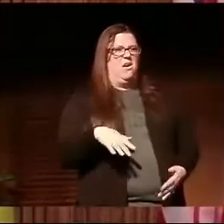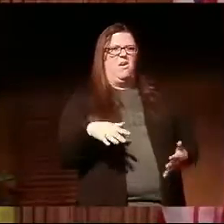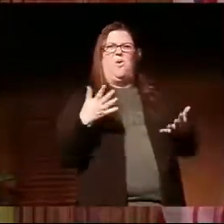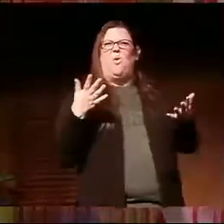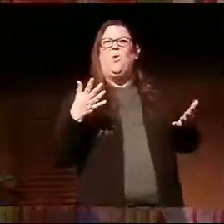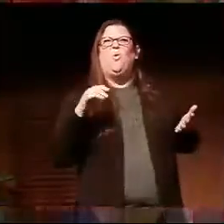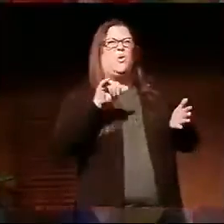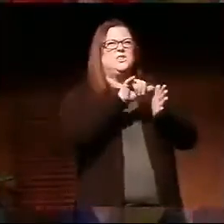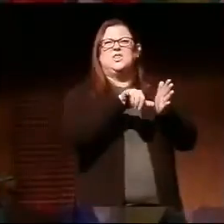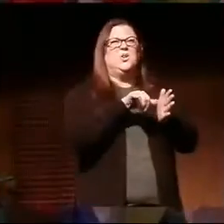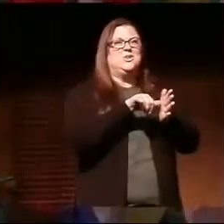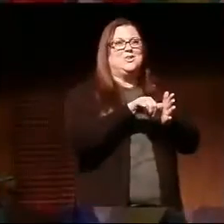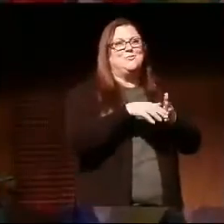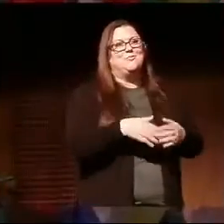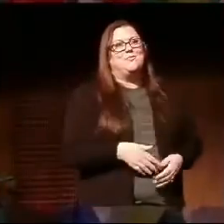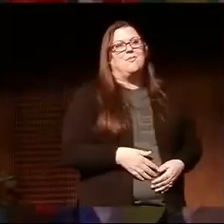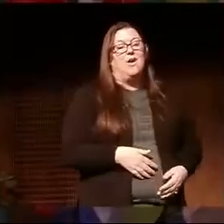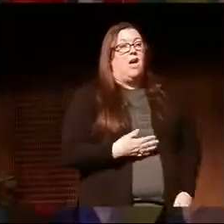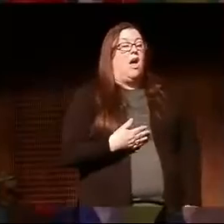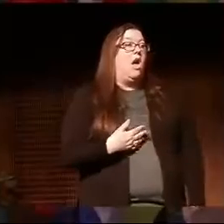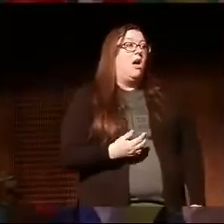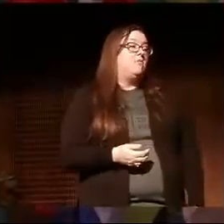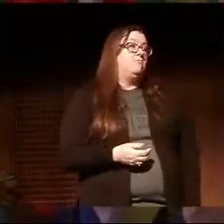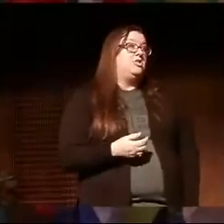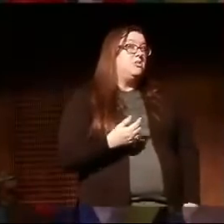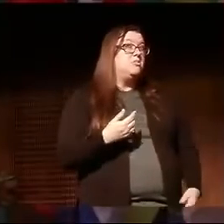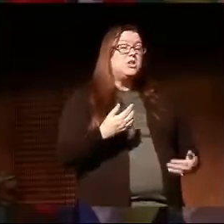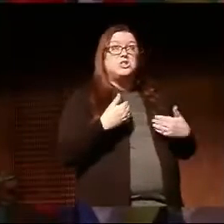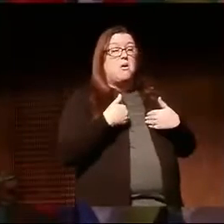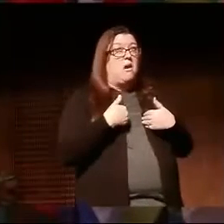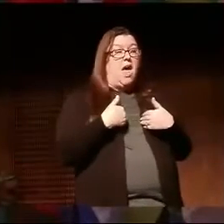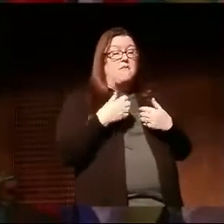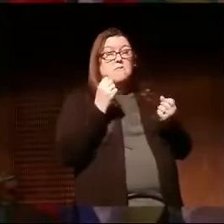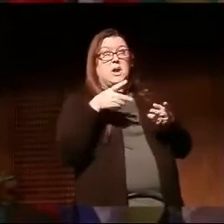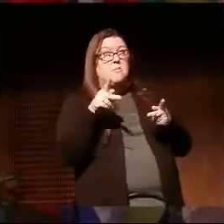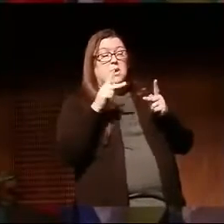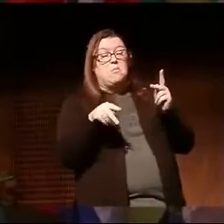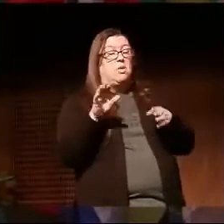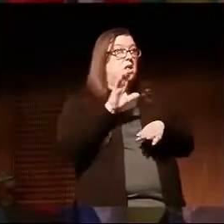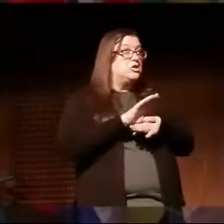lot of people at the church that I serve, and quite frankly, there aren't many people coming.